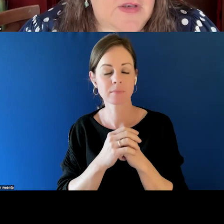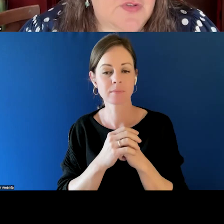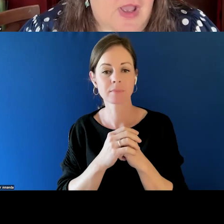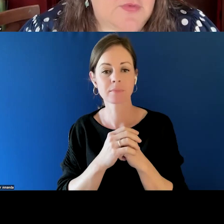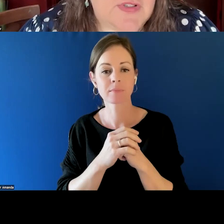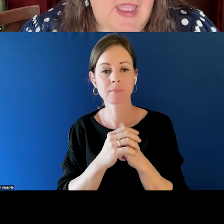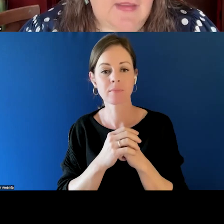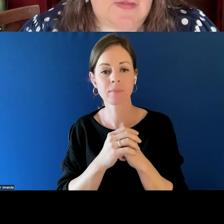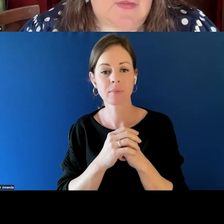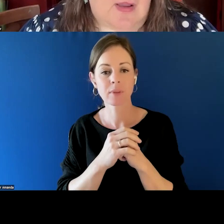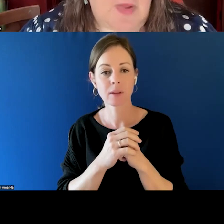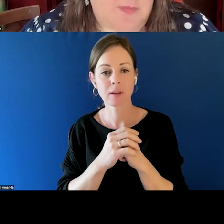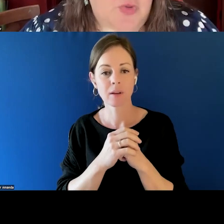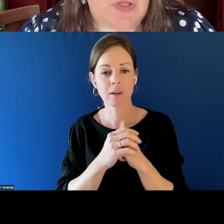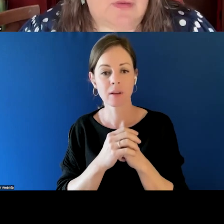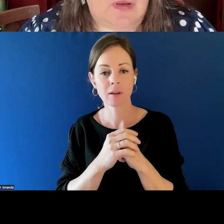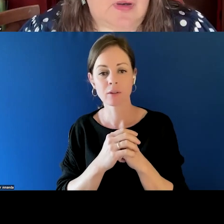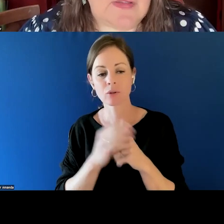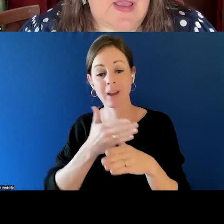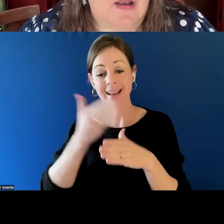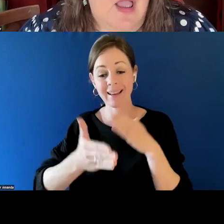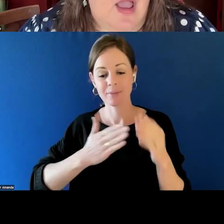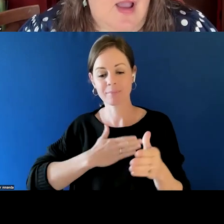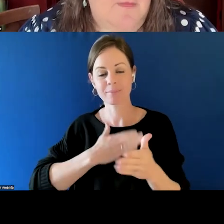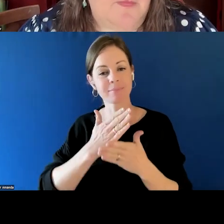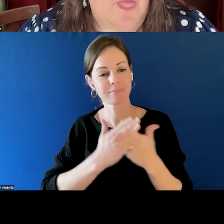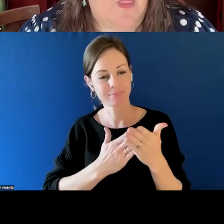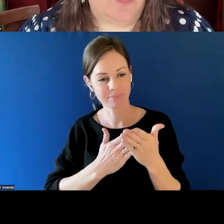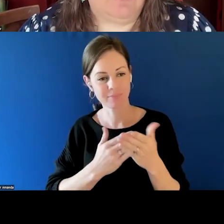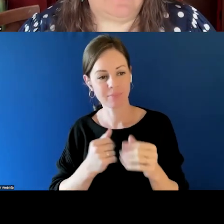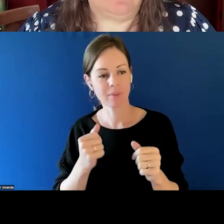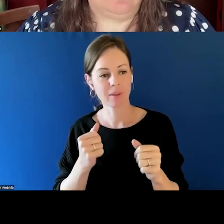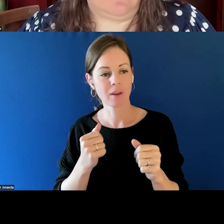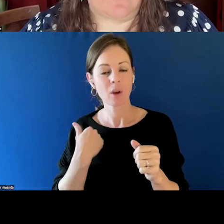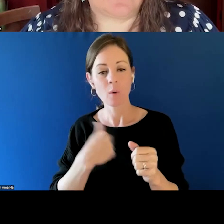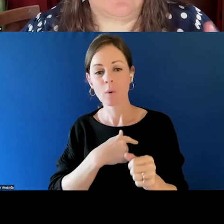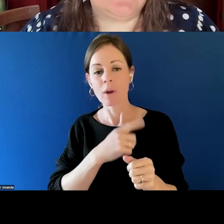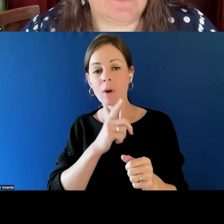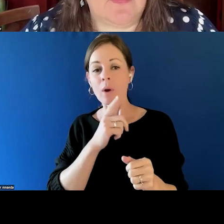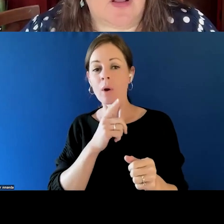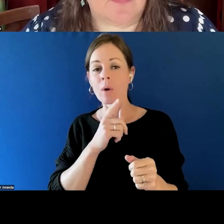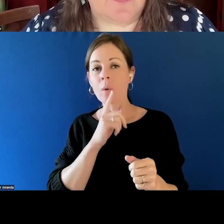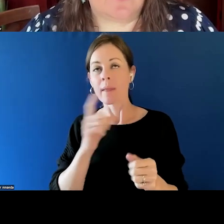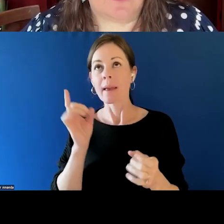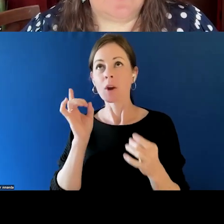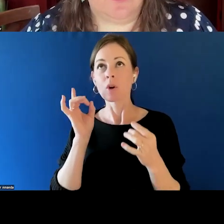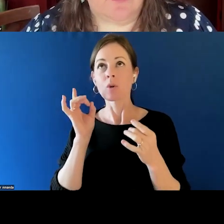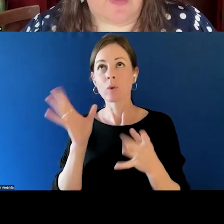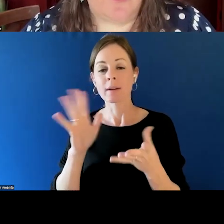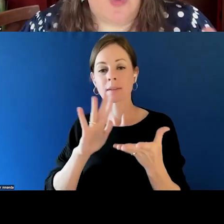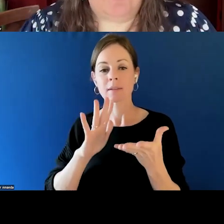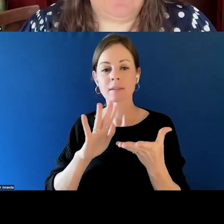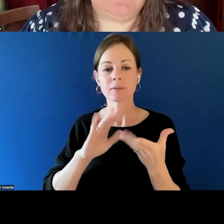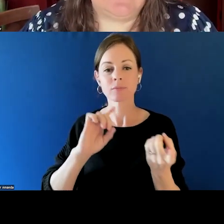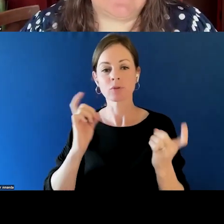And then just to end my portion here is that we really, as crisis evolves, the crisis field